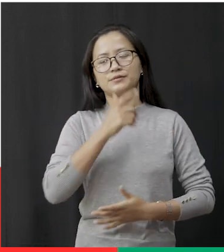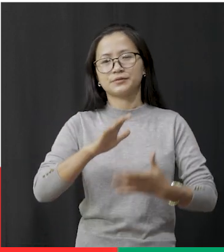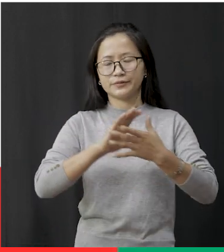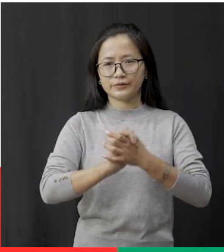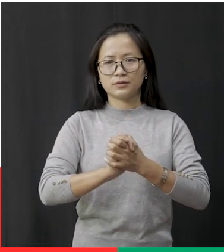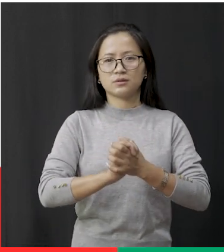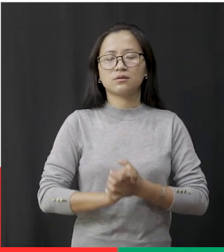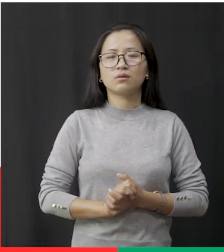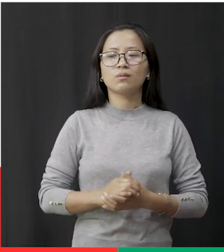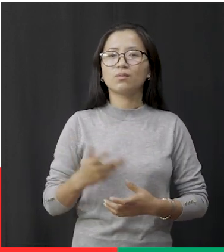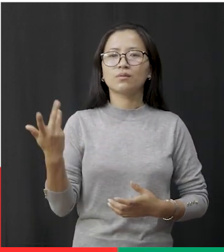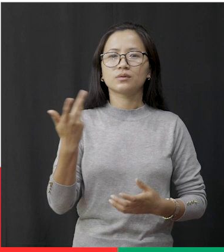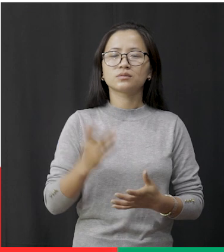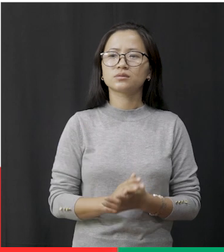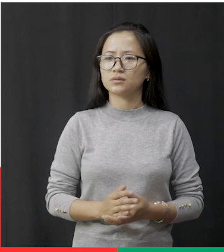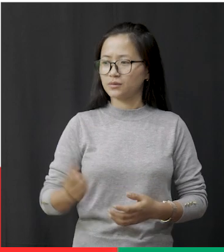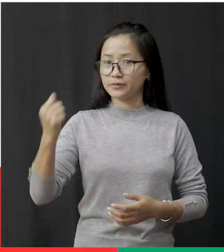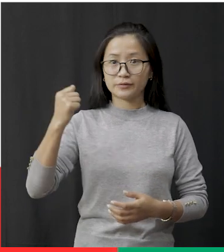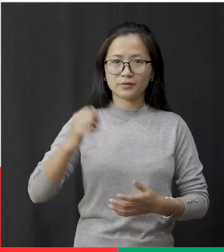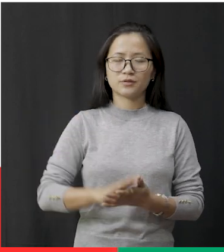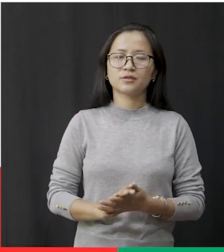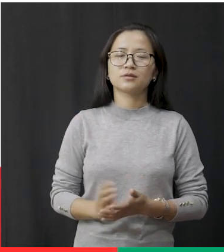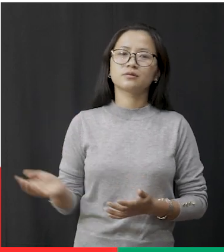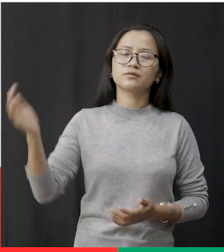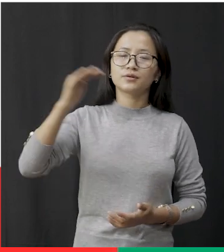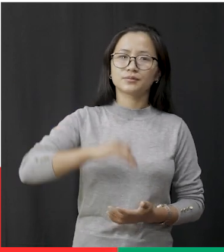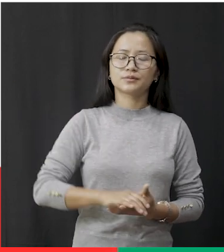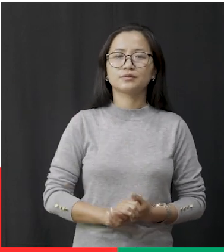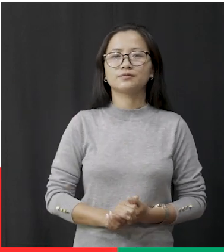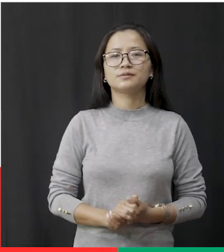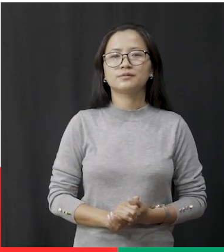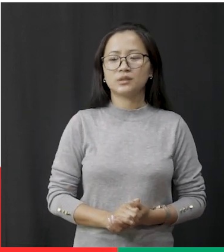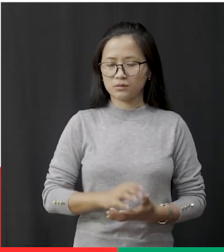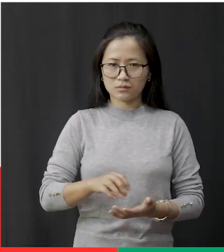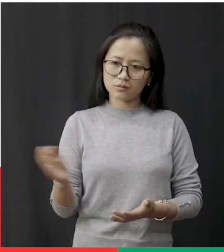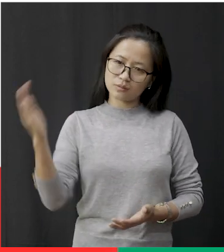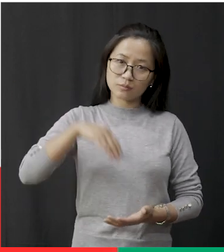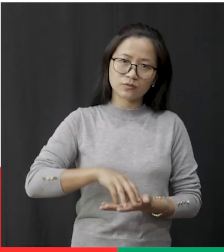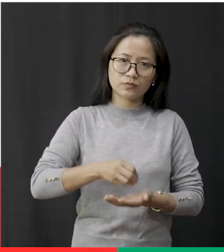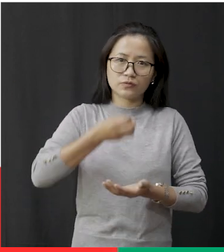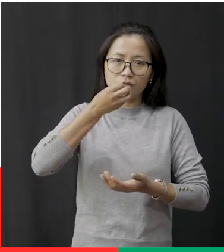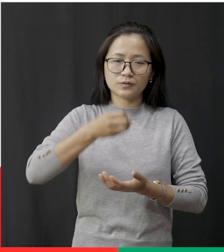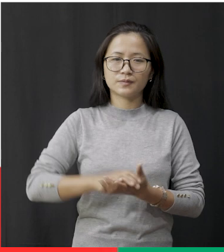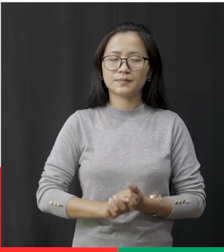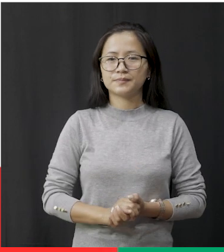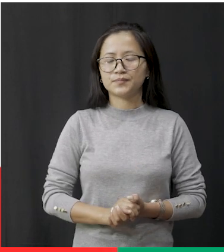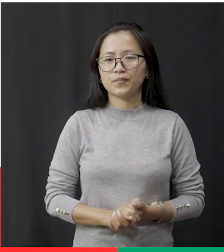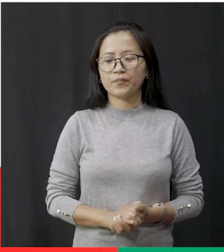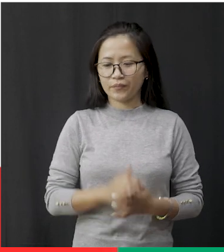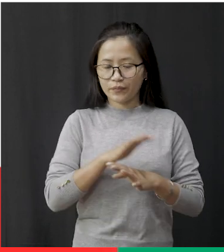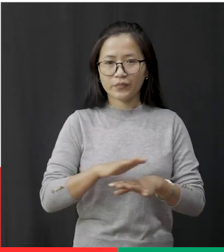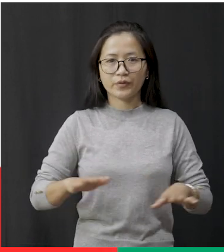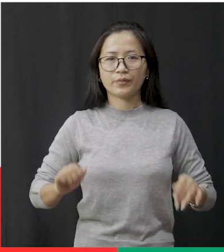right? But where does that energy come from? The energy comes from the food. Okay? So